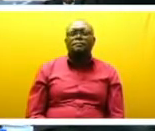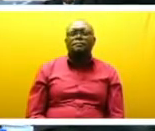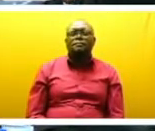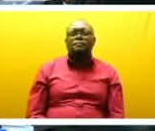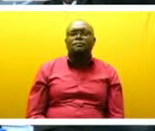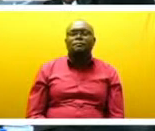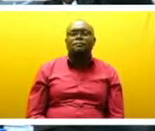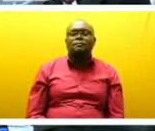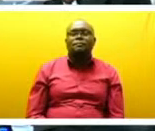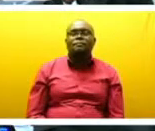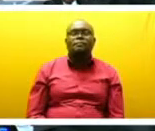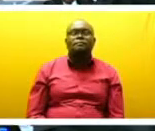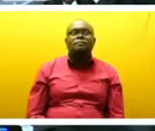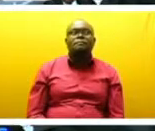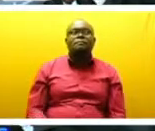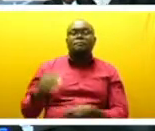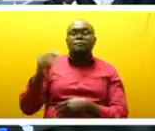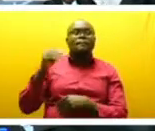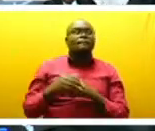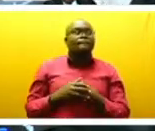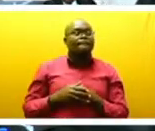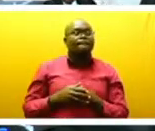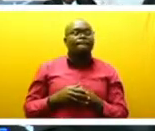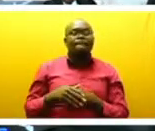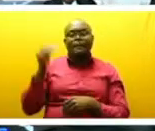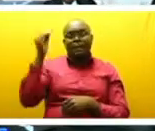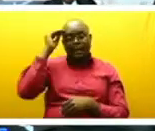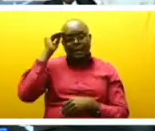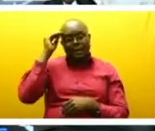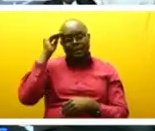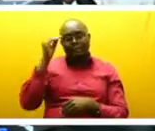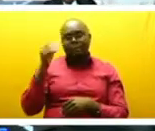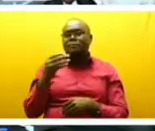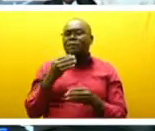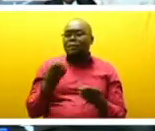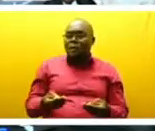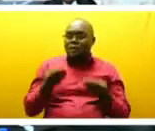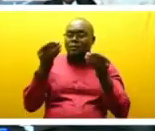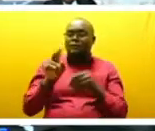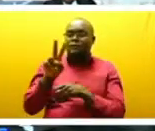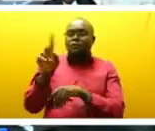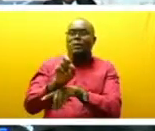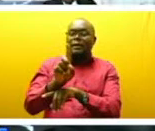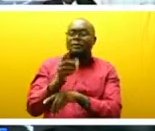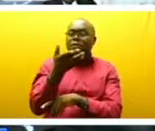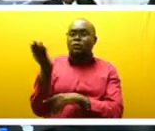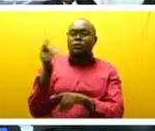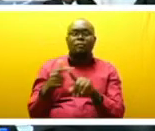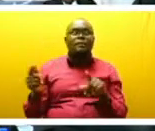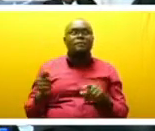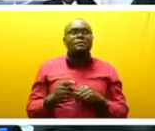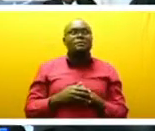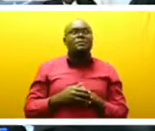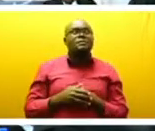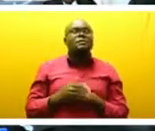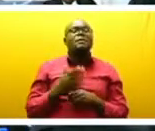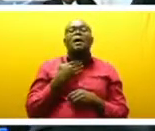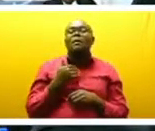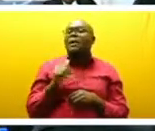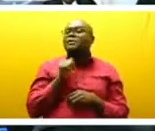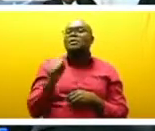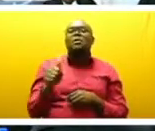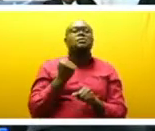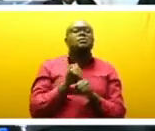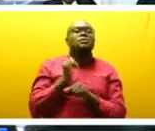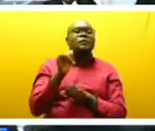My learned friend, Mr. Ngatia, requests for donation of the 2 minutes to him, but I really would wish